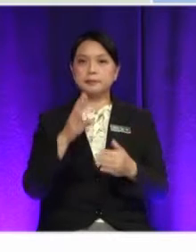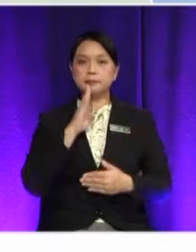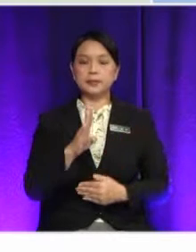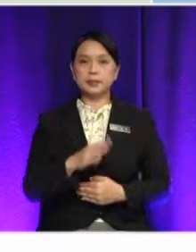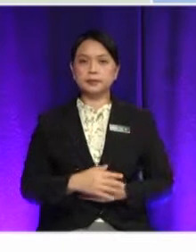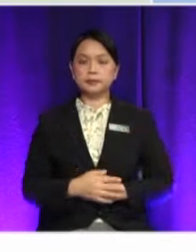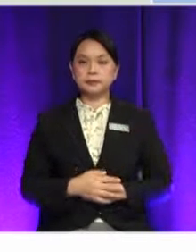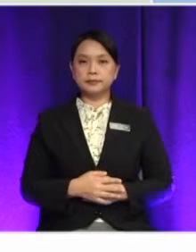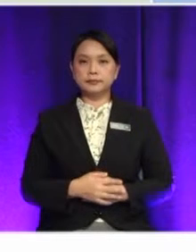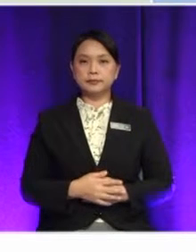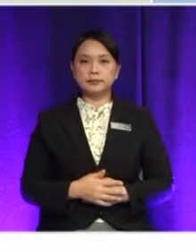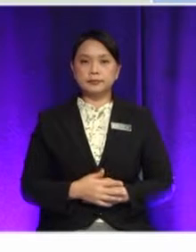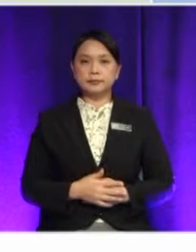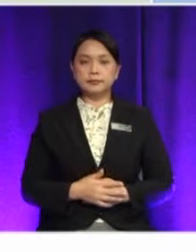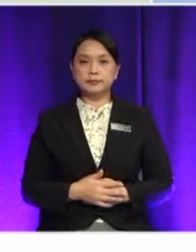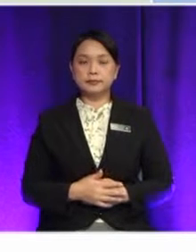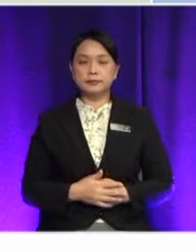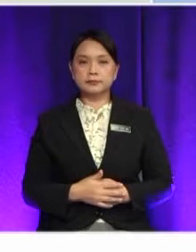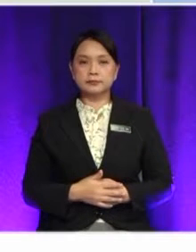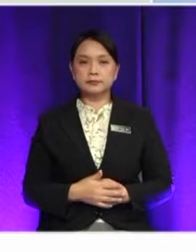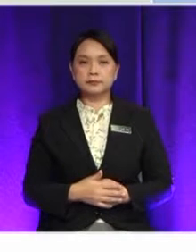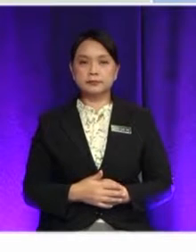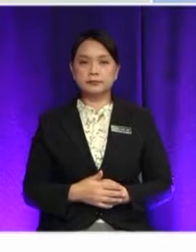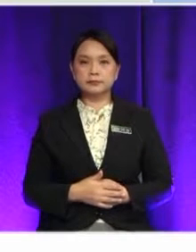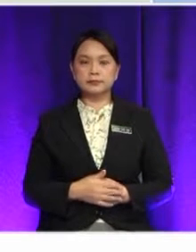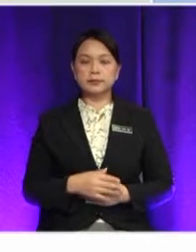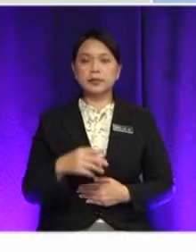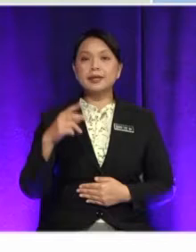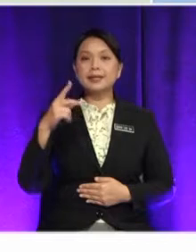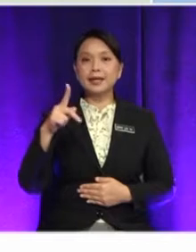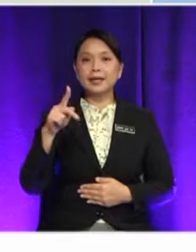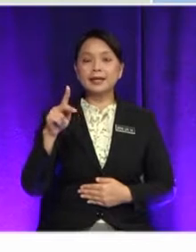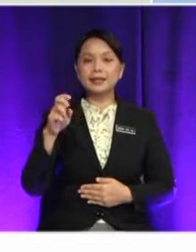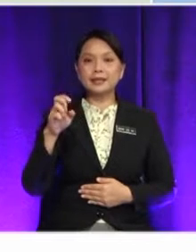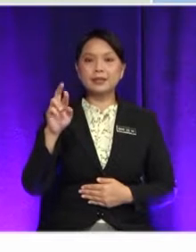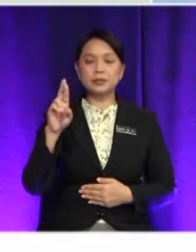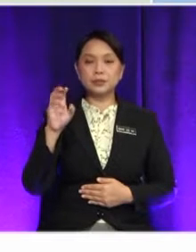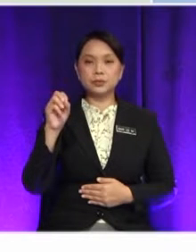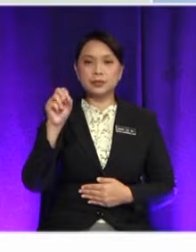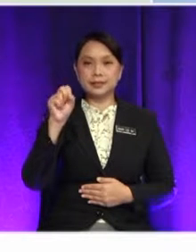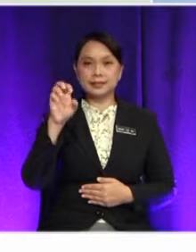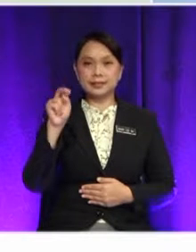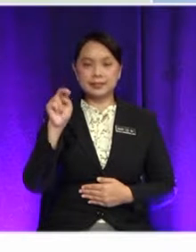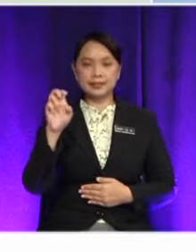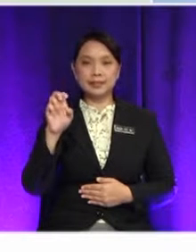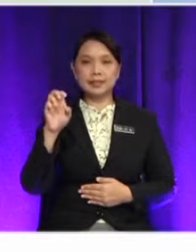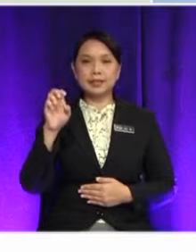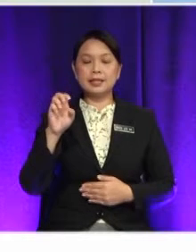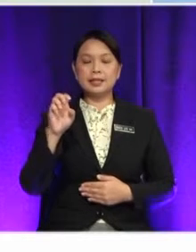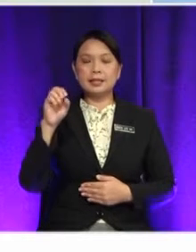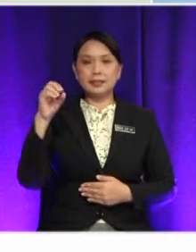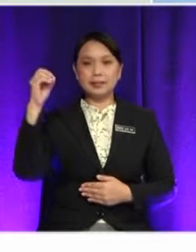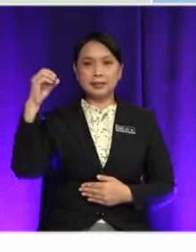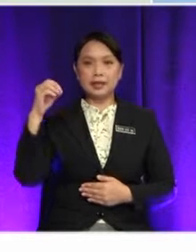Kerosene lamp and wood-burning stove. Yes, kerosene lamps and also wood-burning stoves. Now, these obviously show that the